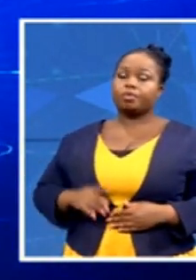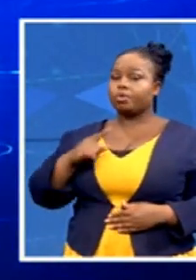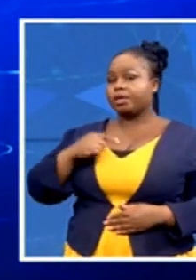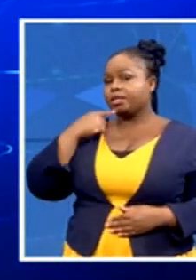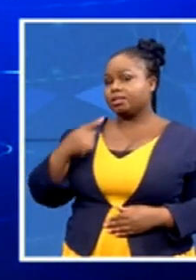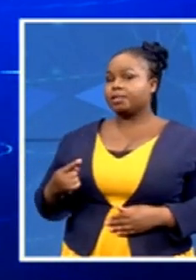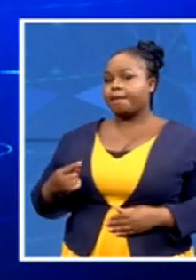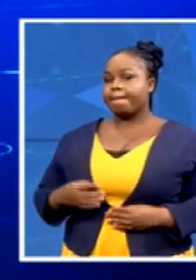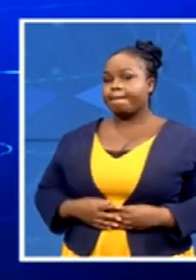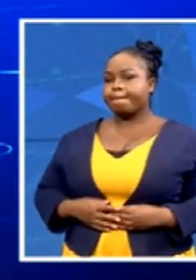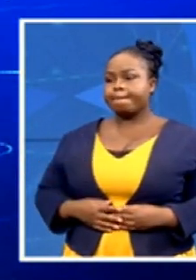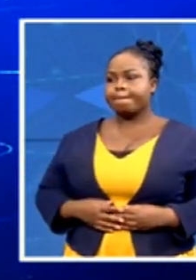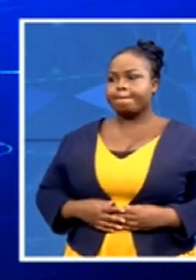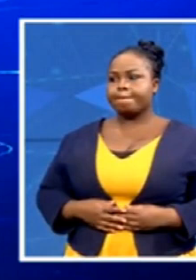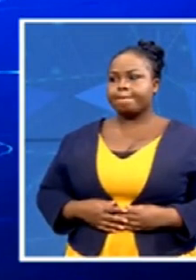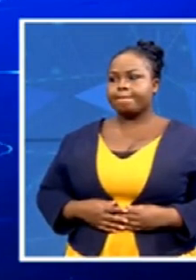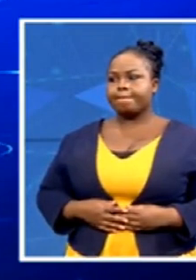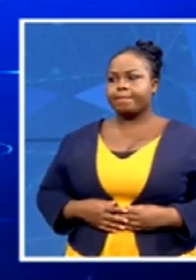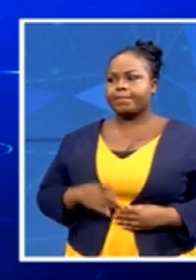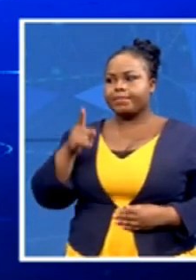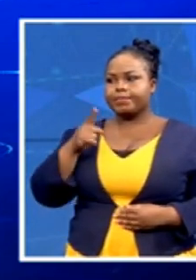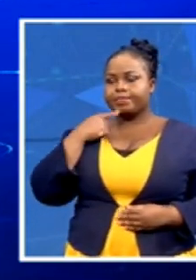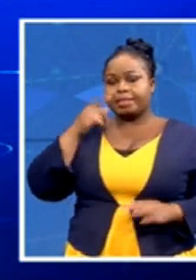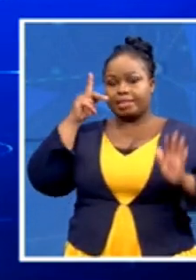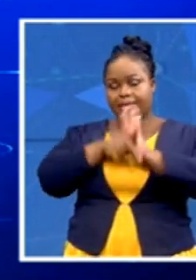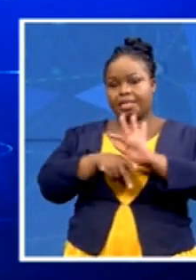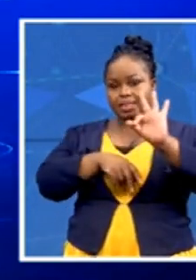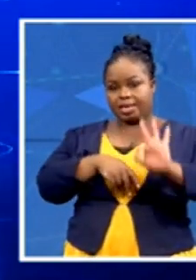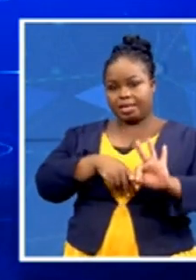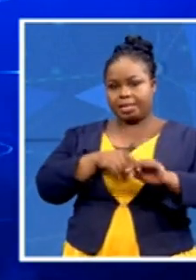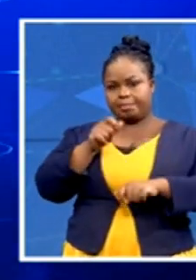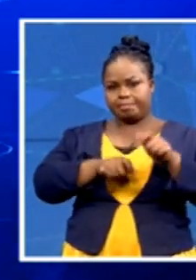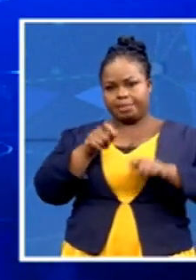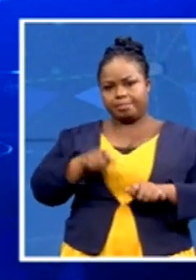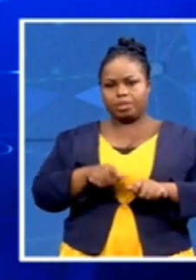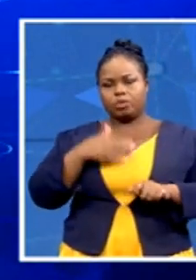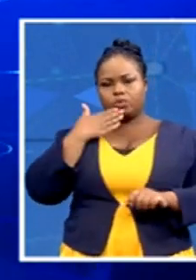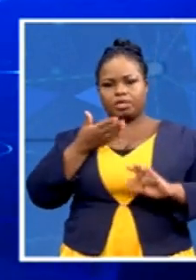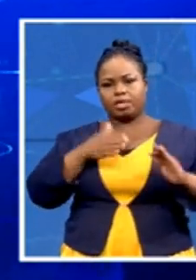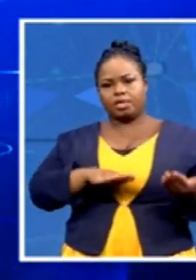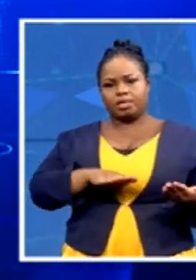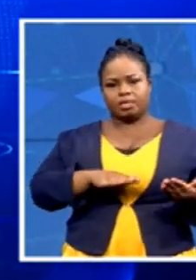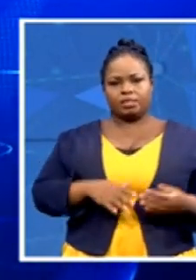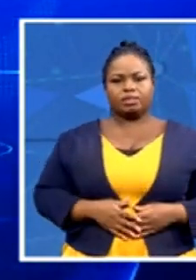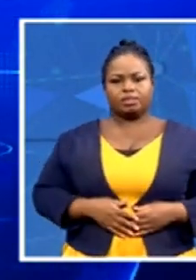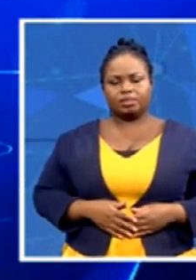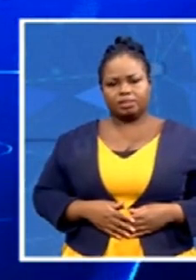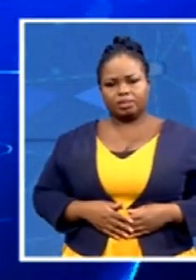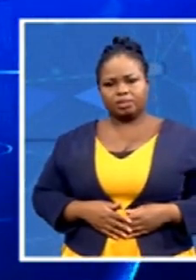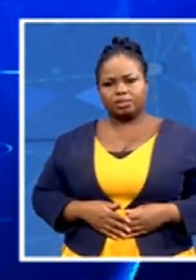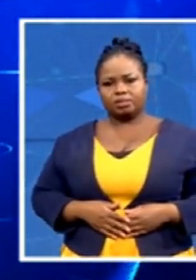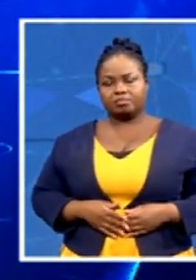there was a murder of 3 people. 3 people died, and then they were killed by whoever killed them. We don't